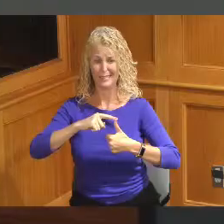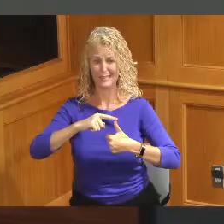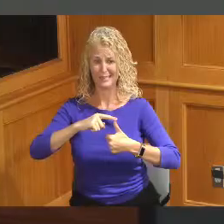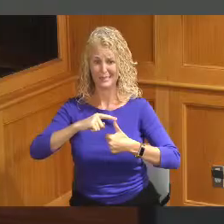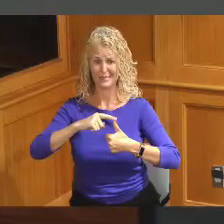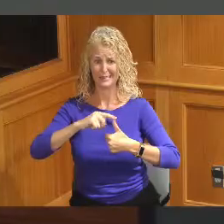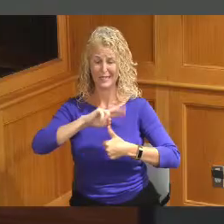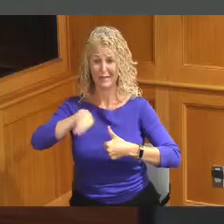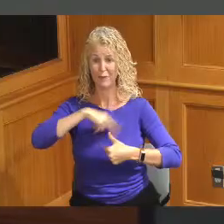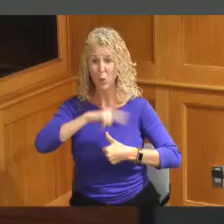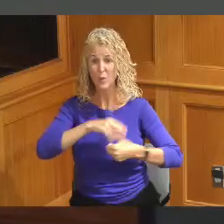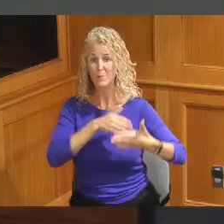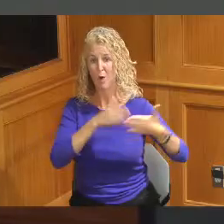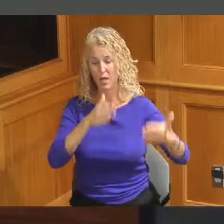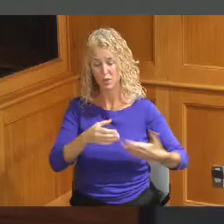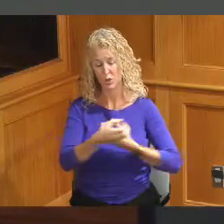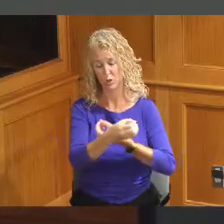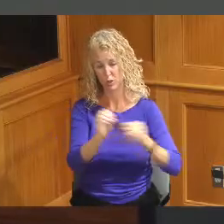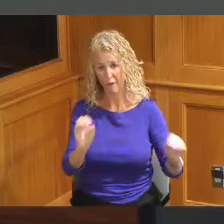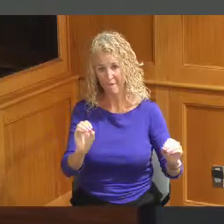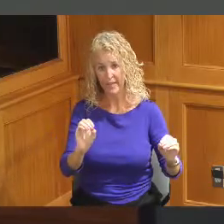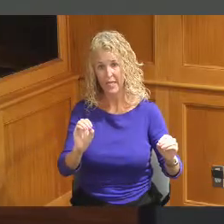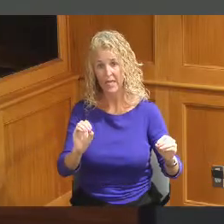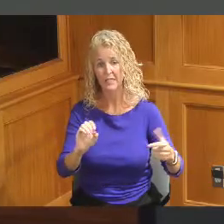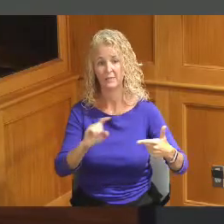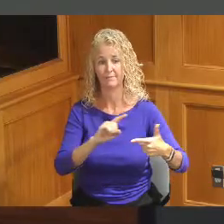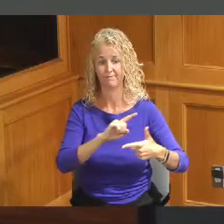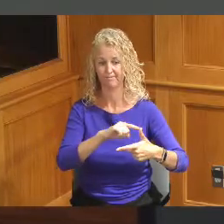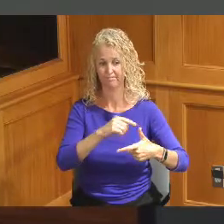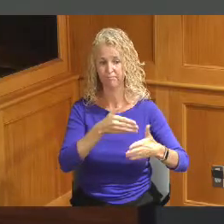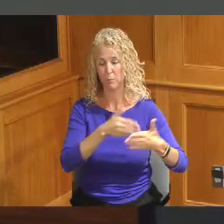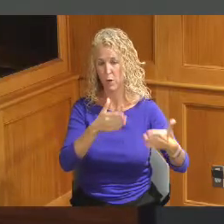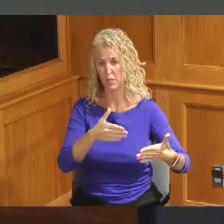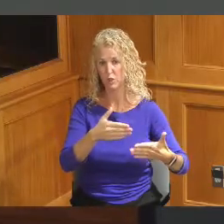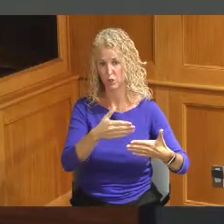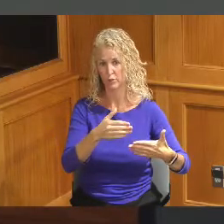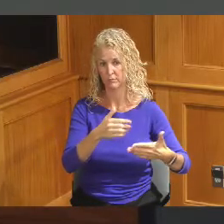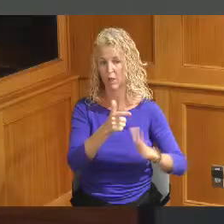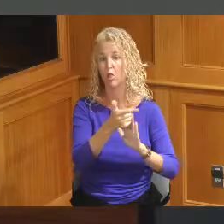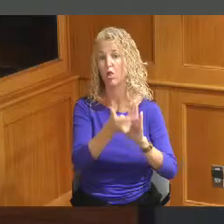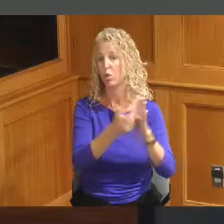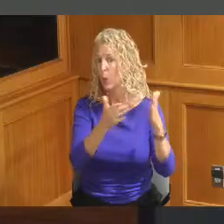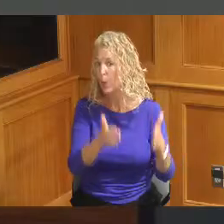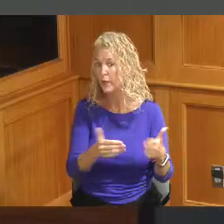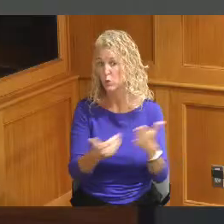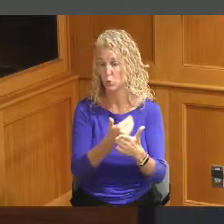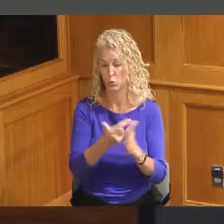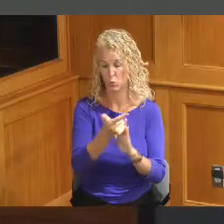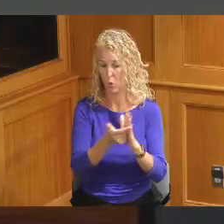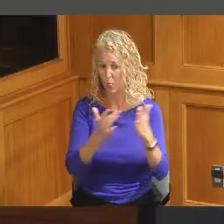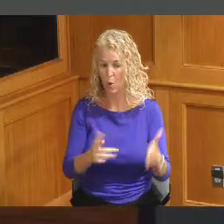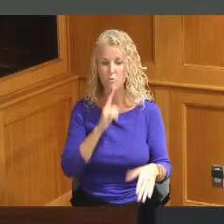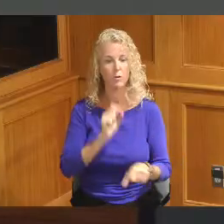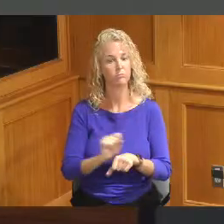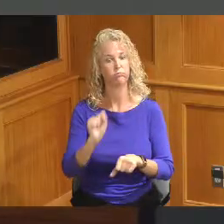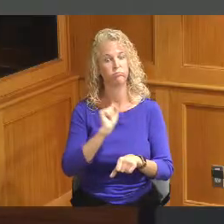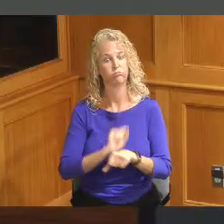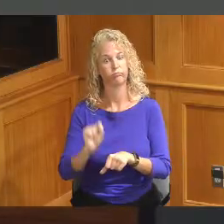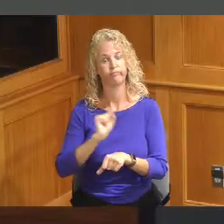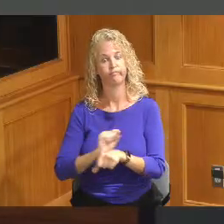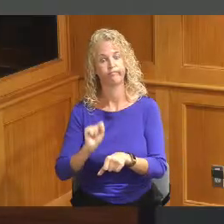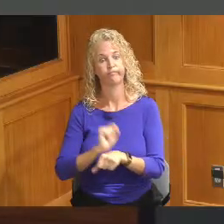first and foremost at the prosecutor's office, Steve Simon, Roger Friedman, who have just put in incredible work on this. I want to thank